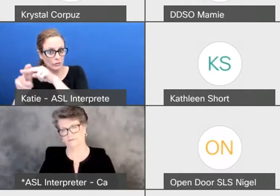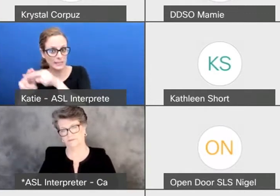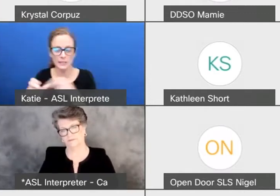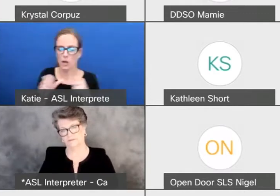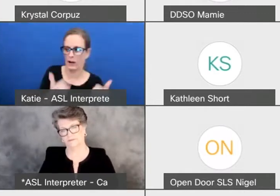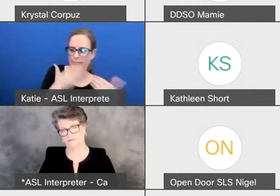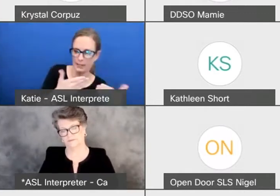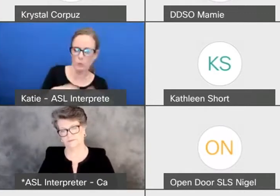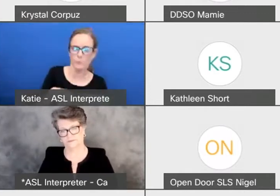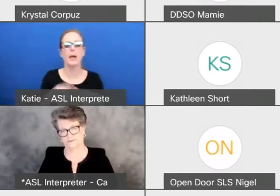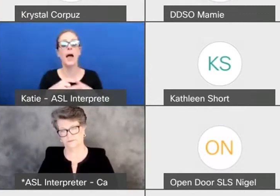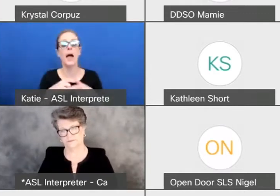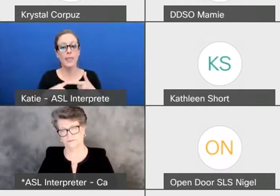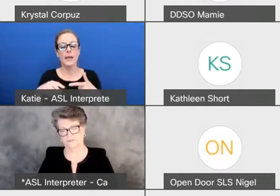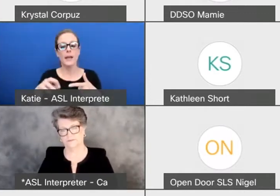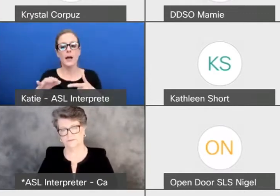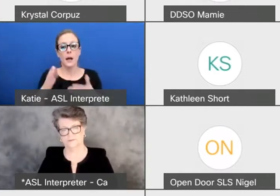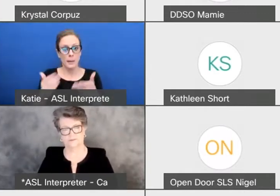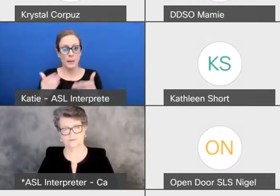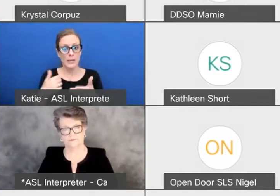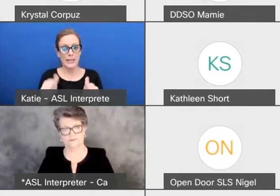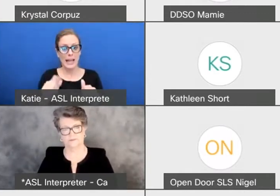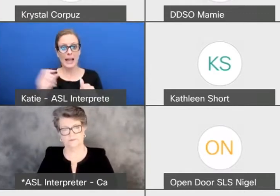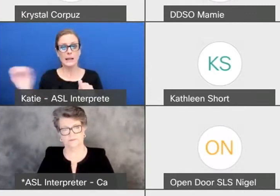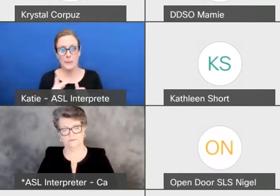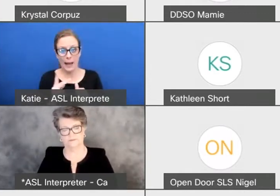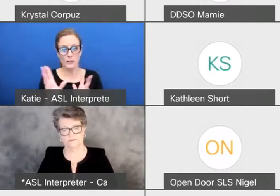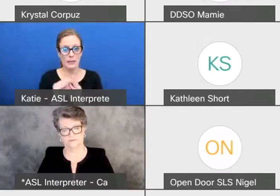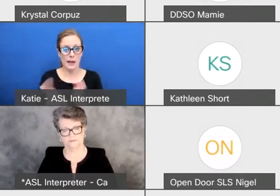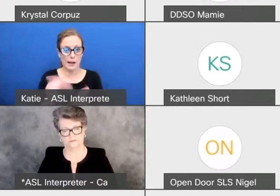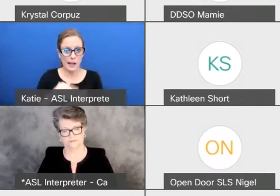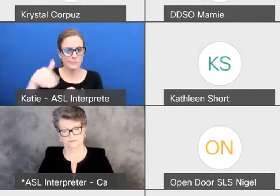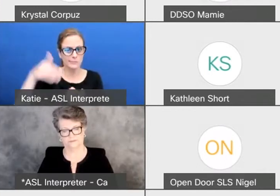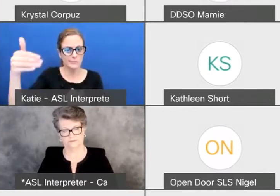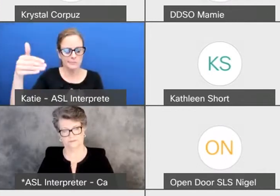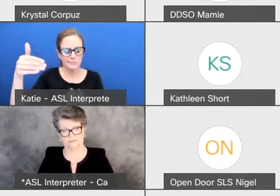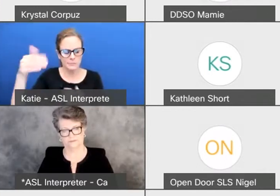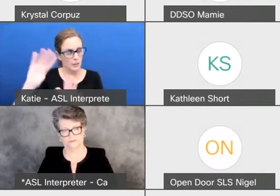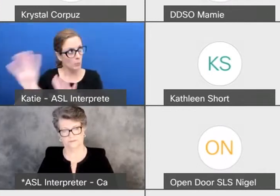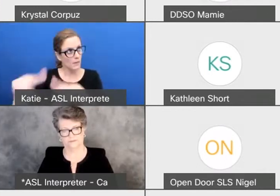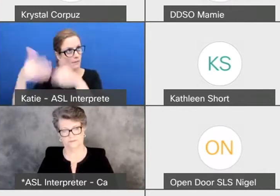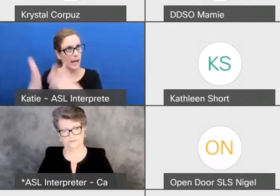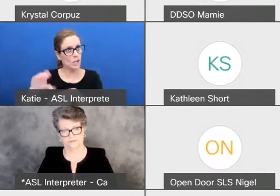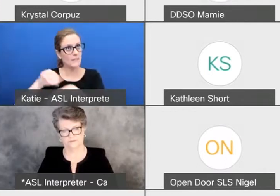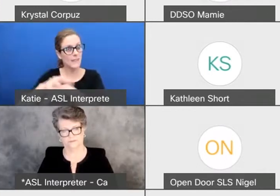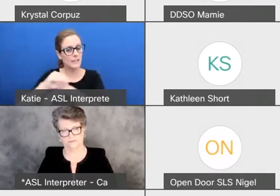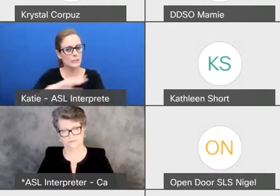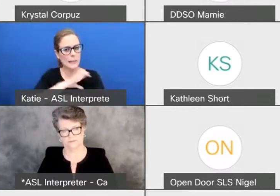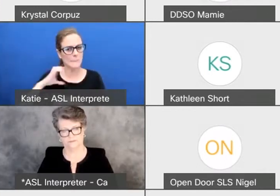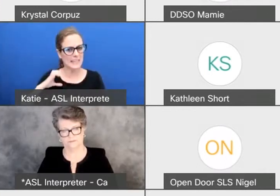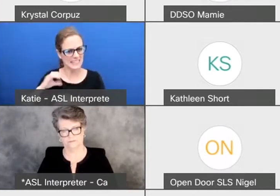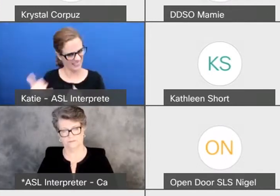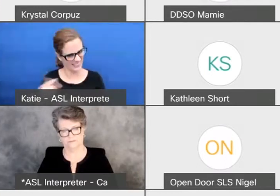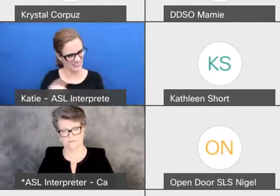need to, let's see if maybe we can report back about that during our provider advisory committee, which is on Thursday. Is this